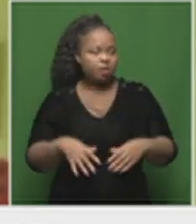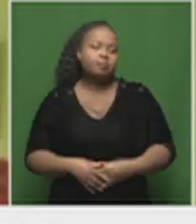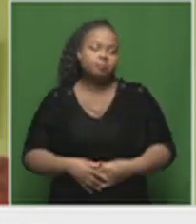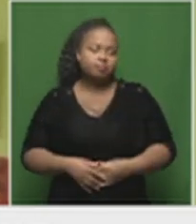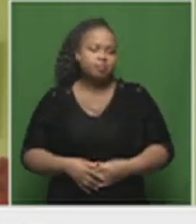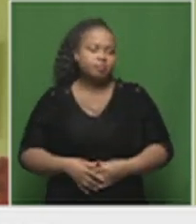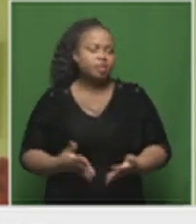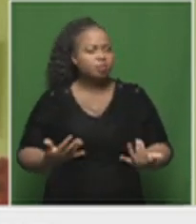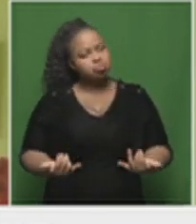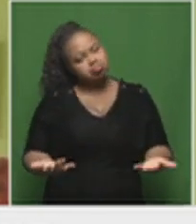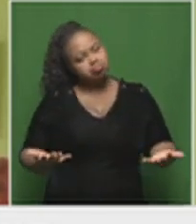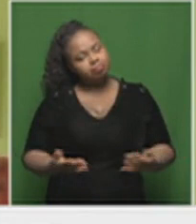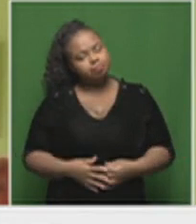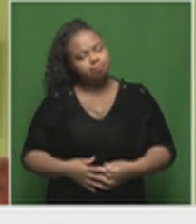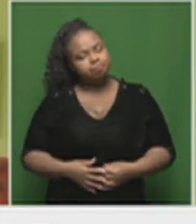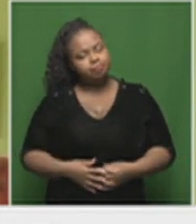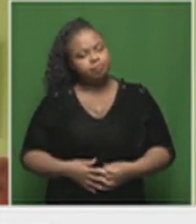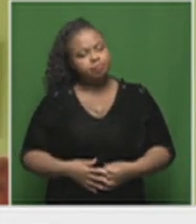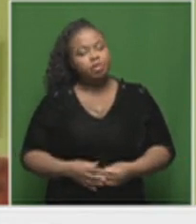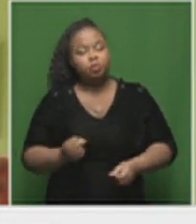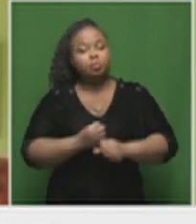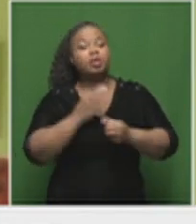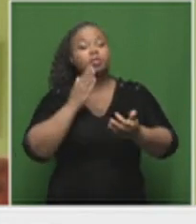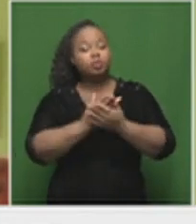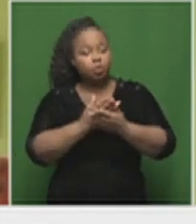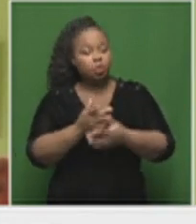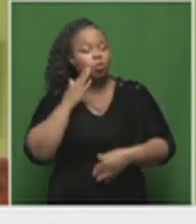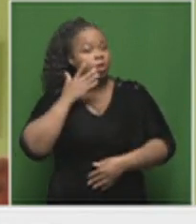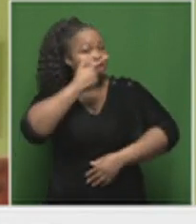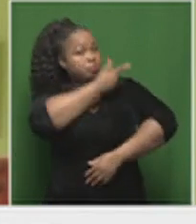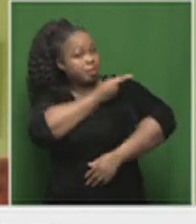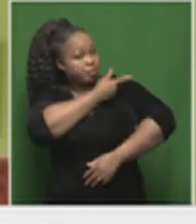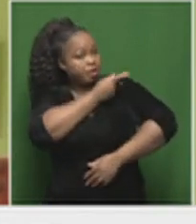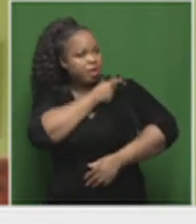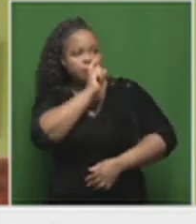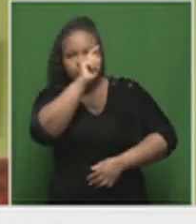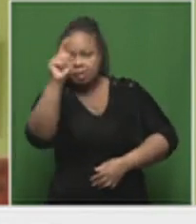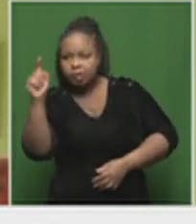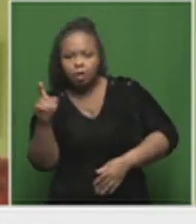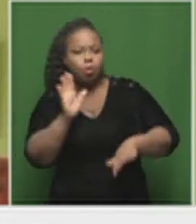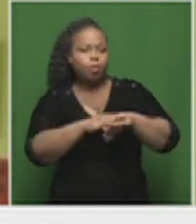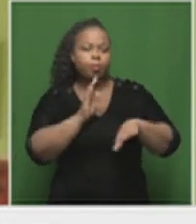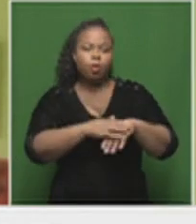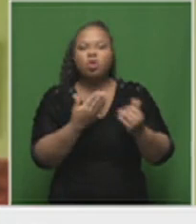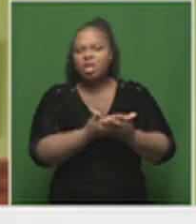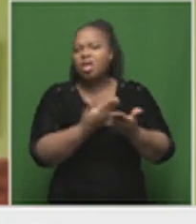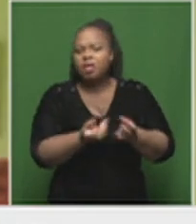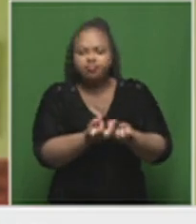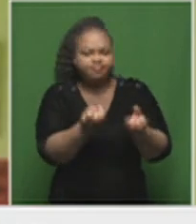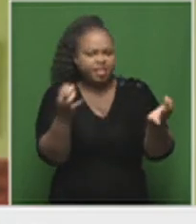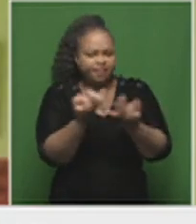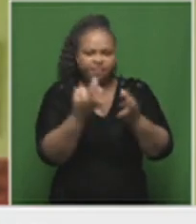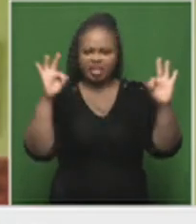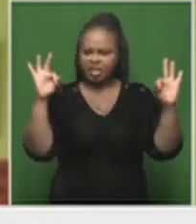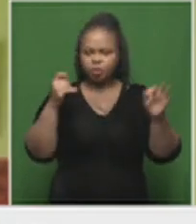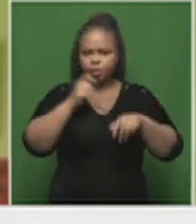pandemic. And of course, ensuring that vaccines are widely produced and distributed freely to